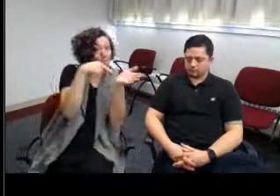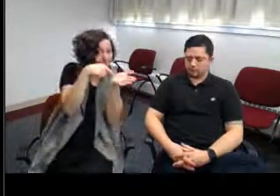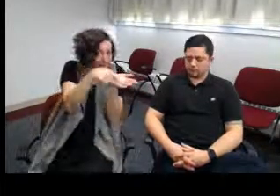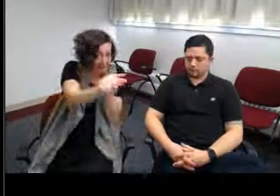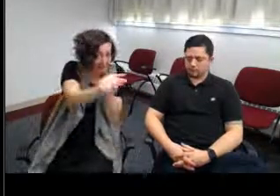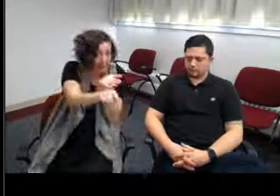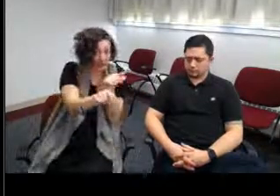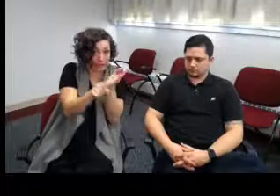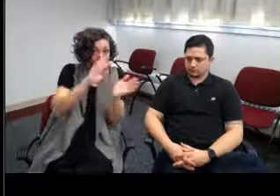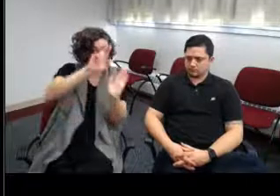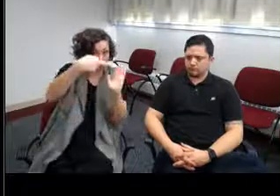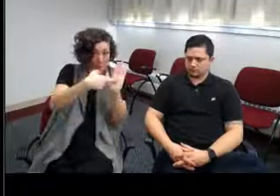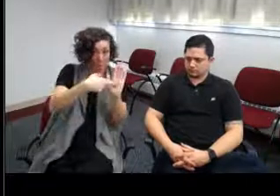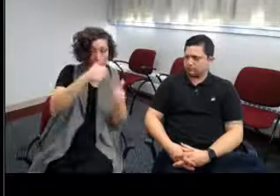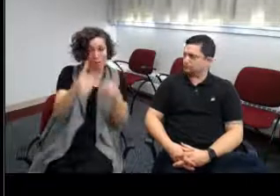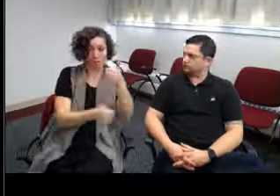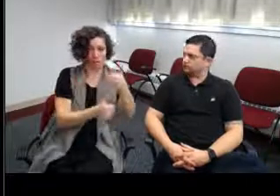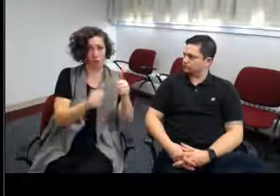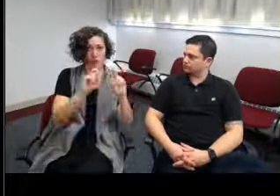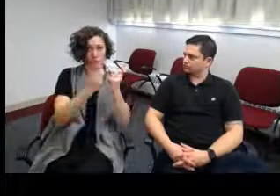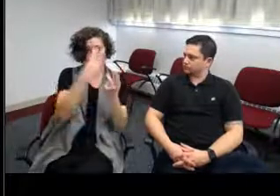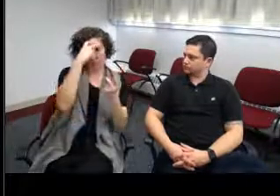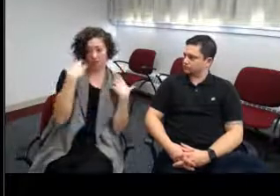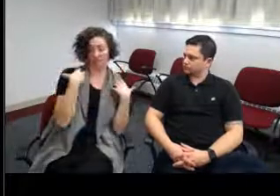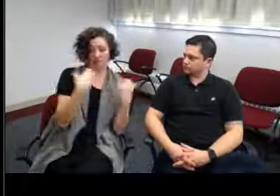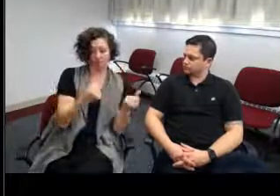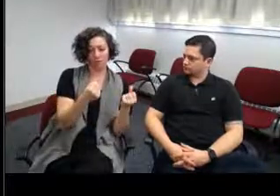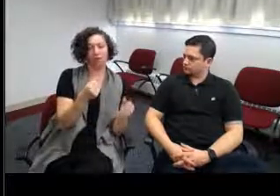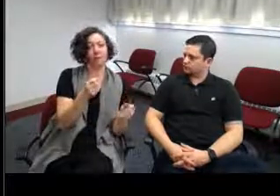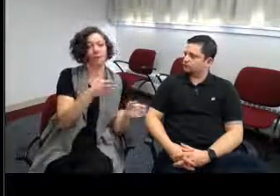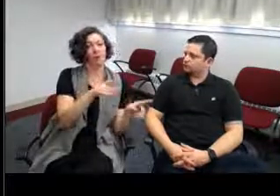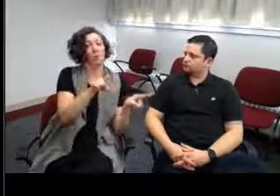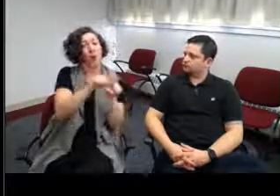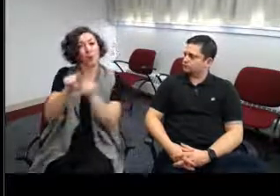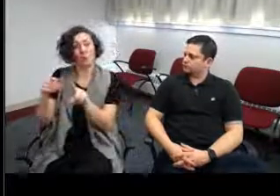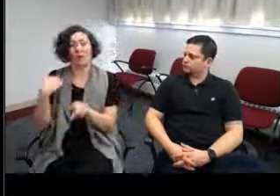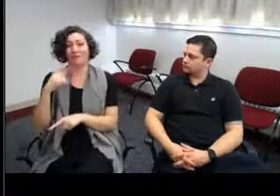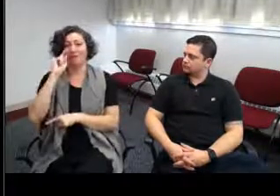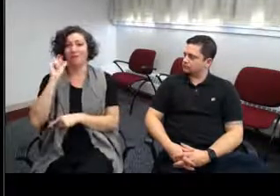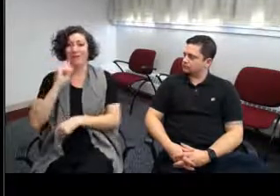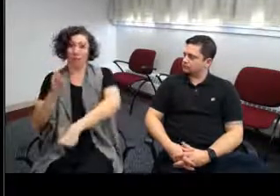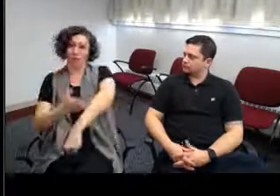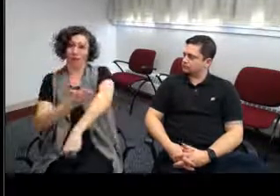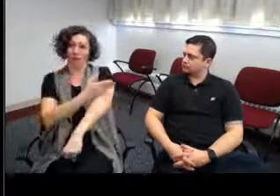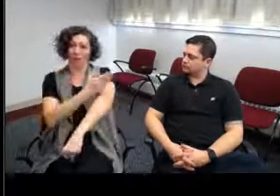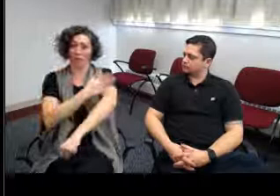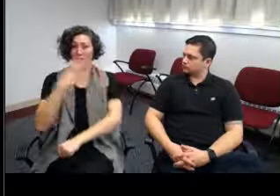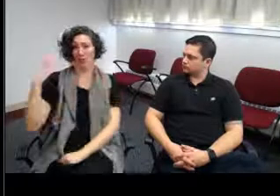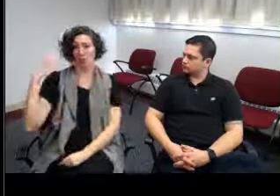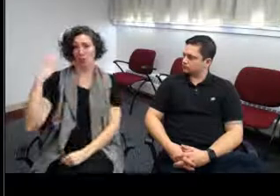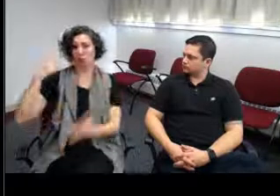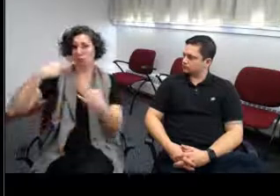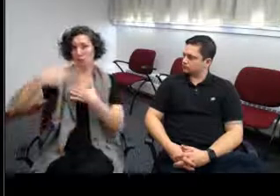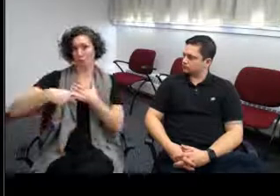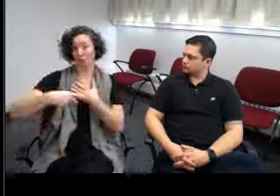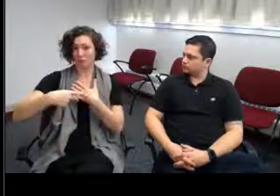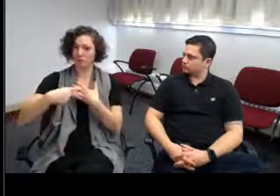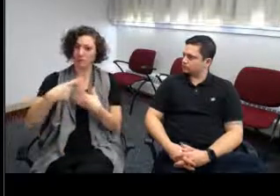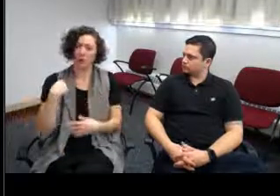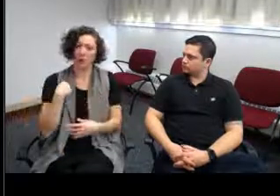both deaf peer specialists that are in a paid role under the Department of Mental Health. Also, we have